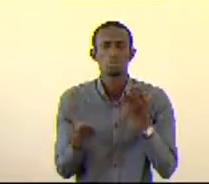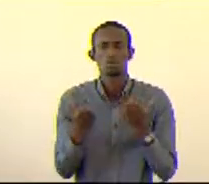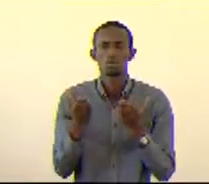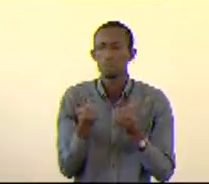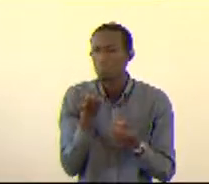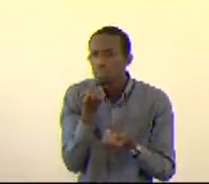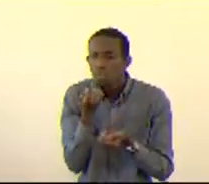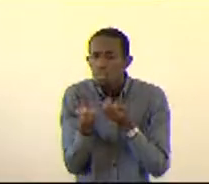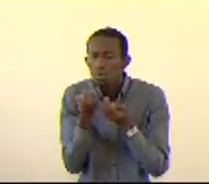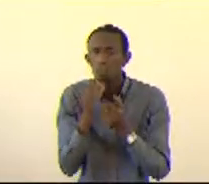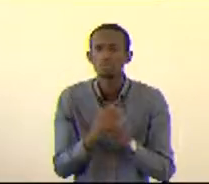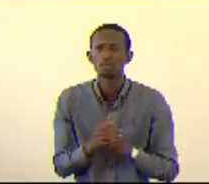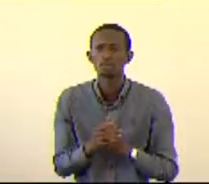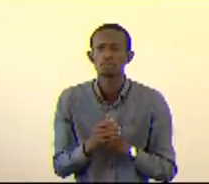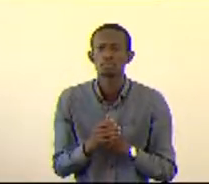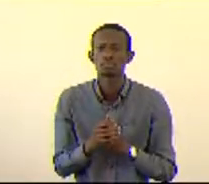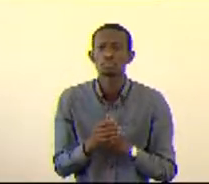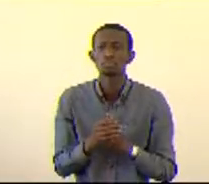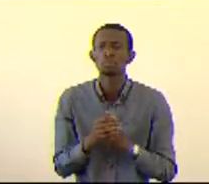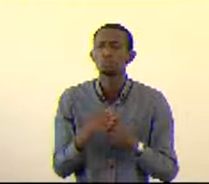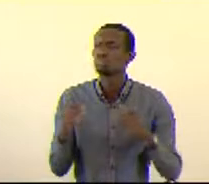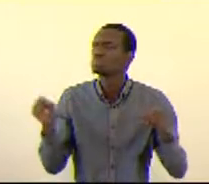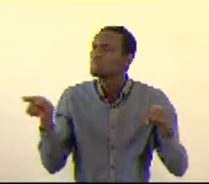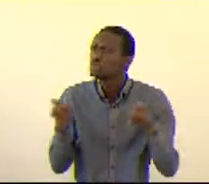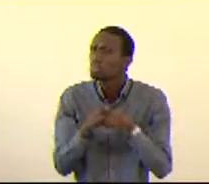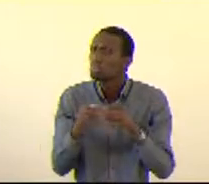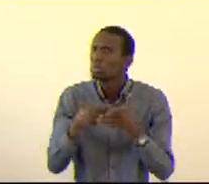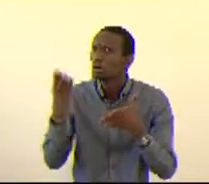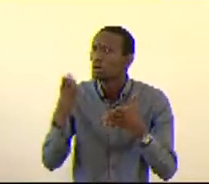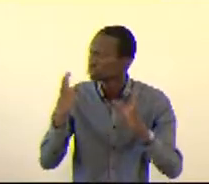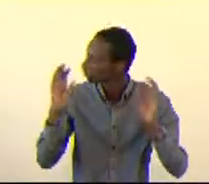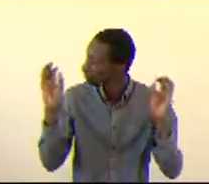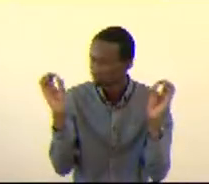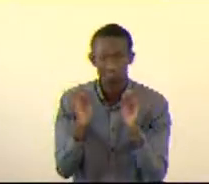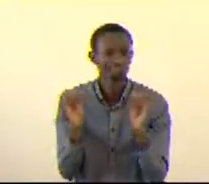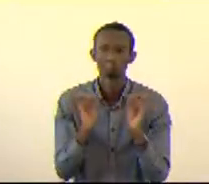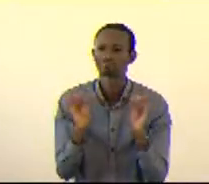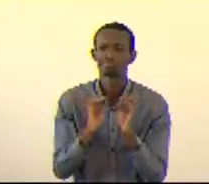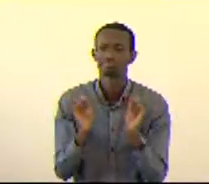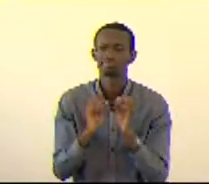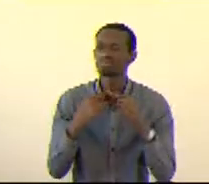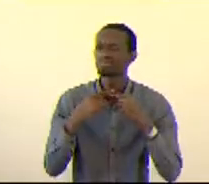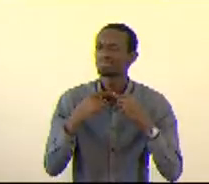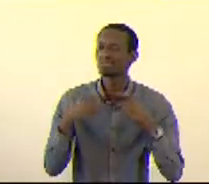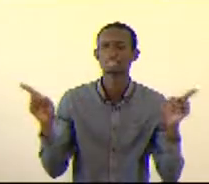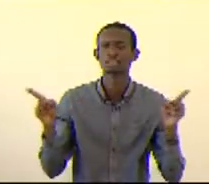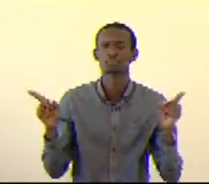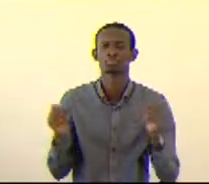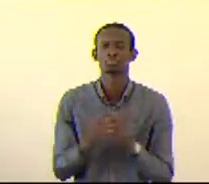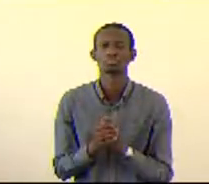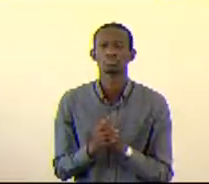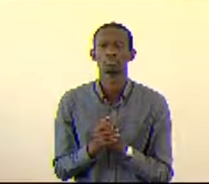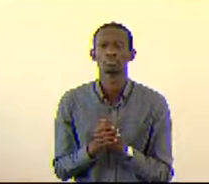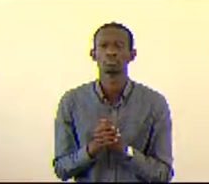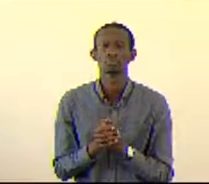heat of vaporization, they don't have the same value. They don't. The specific latent heat